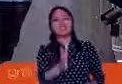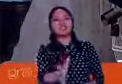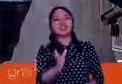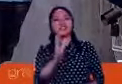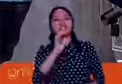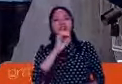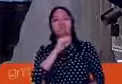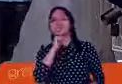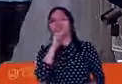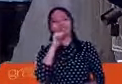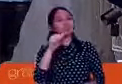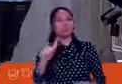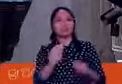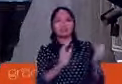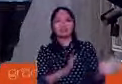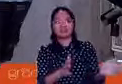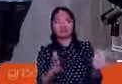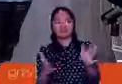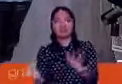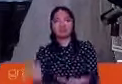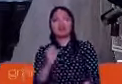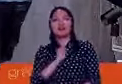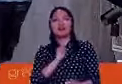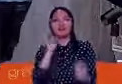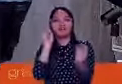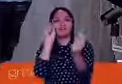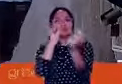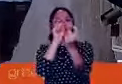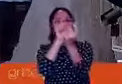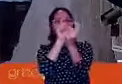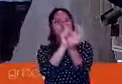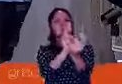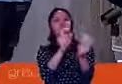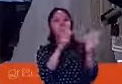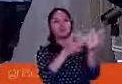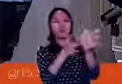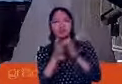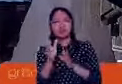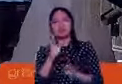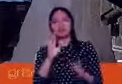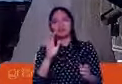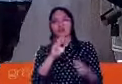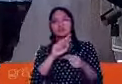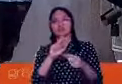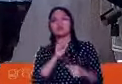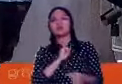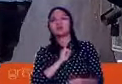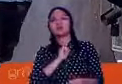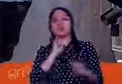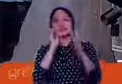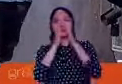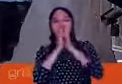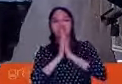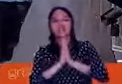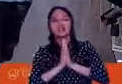today. God is not dead, I'll meet Him when